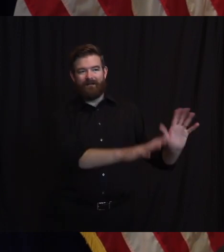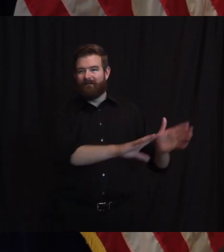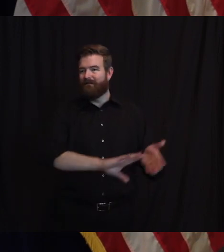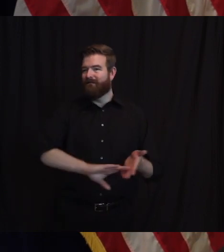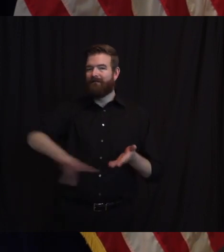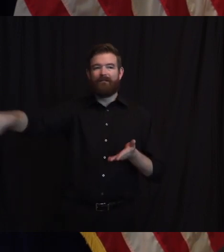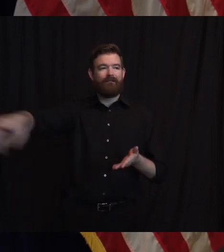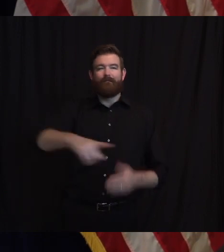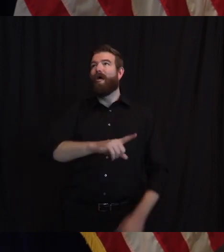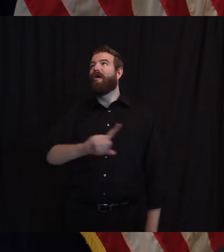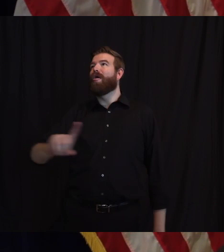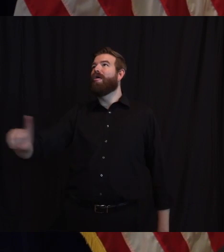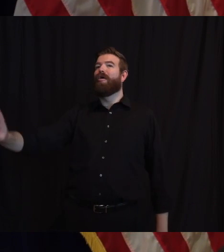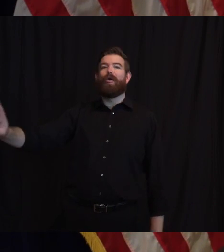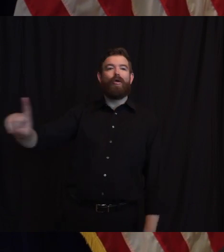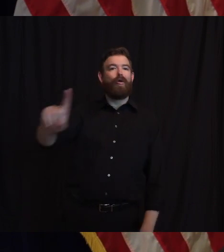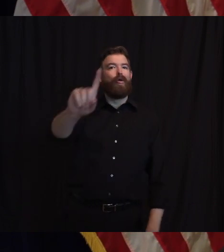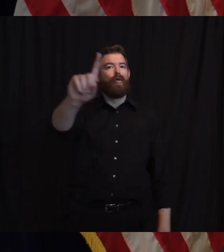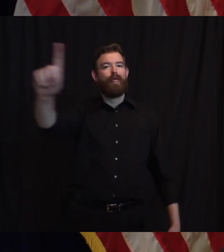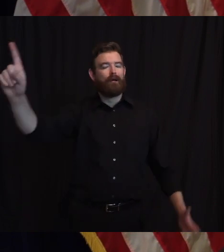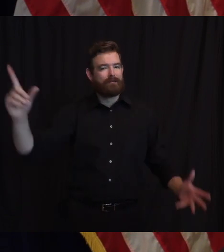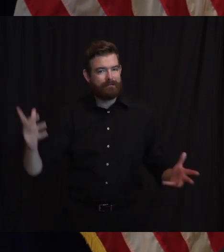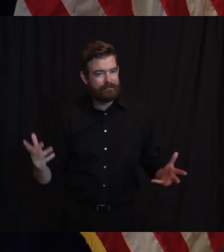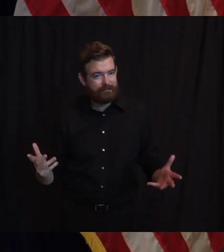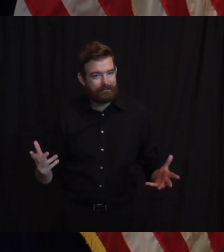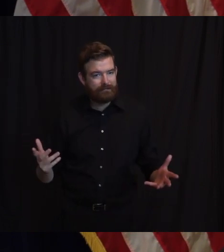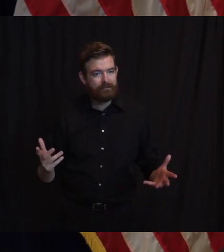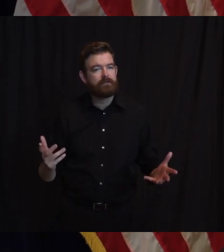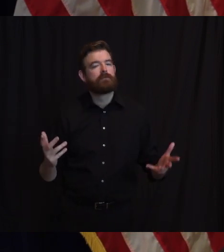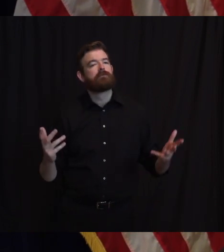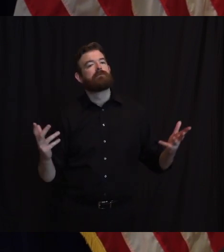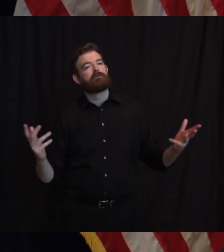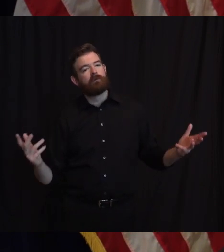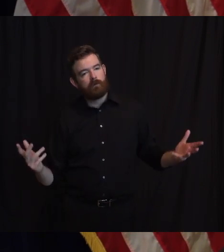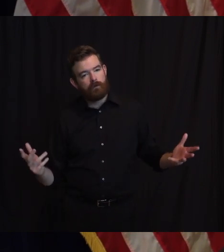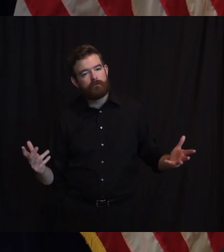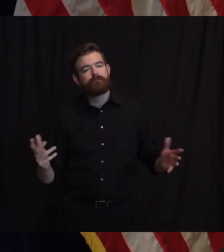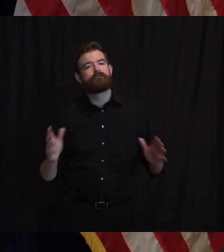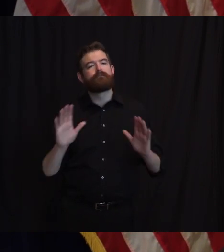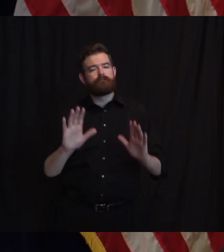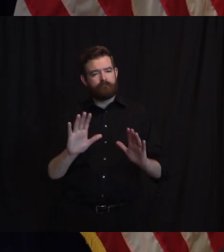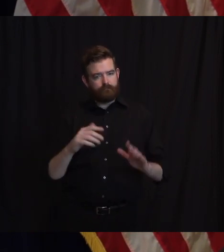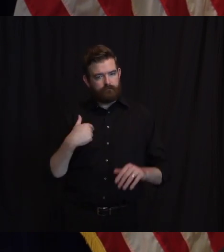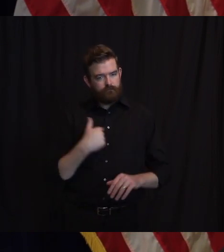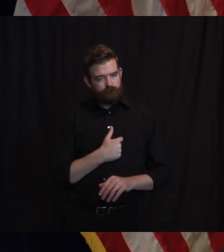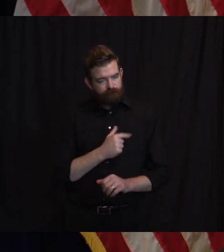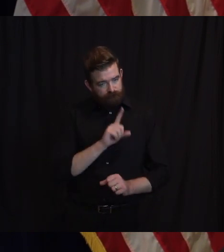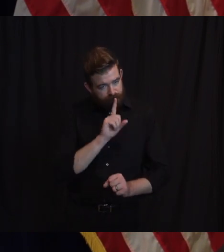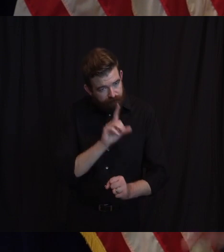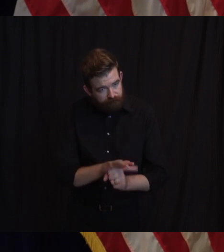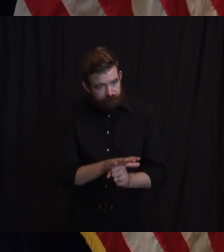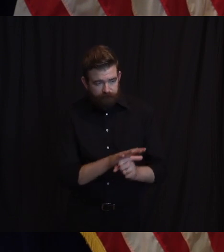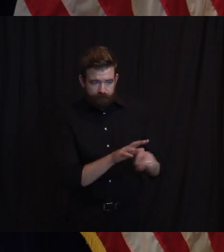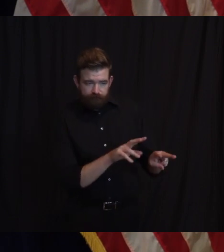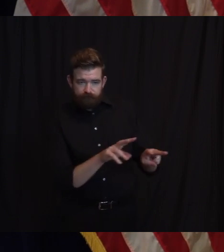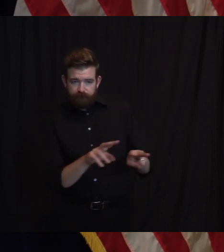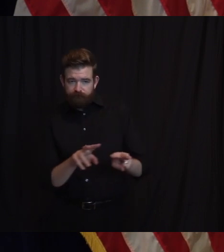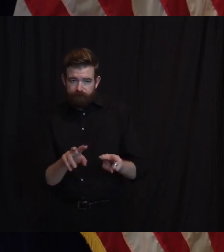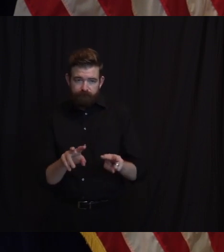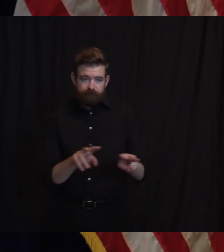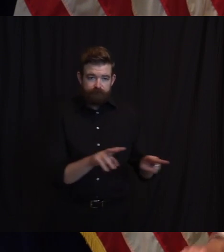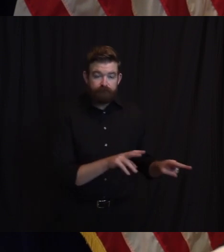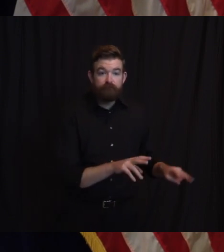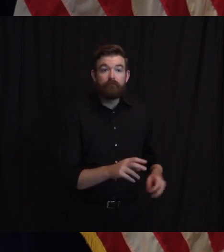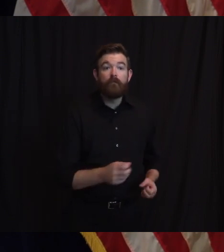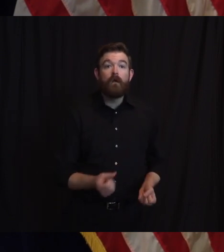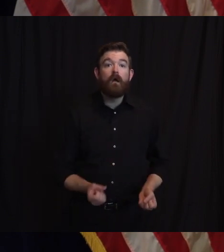this one person at a time, and we've been committed to that from the get-go. I don't know what the exact numbers are now. Matt, I think,